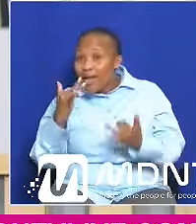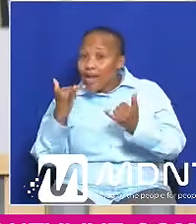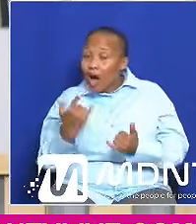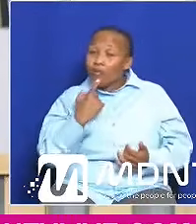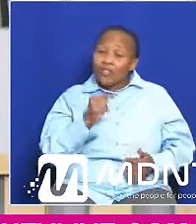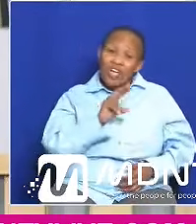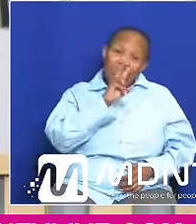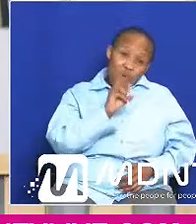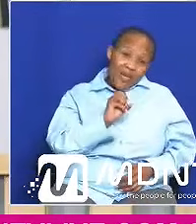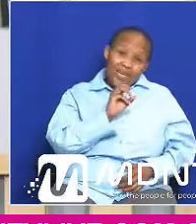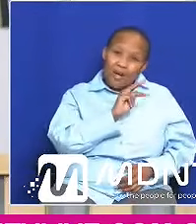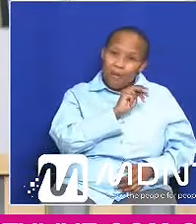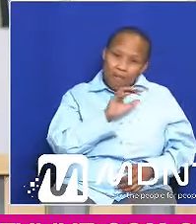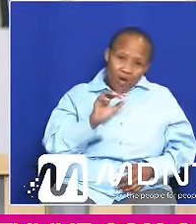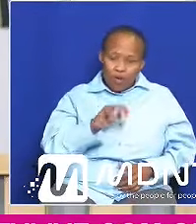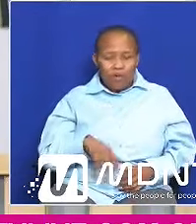Advocacy law, I said